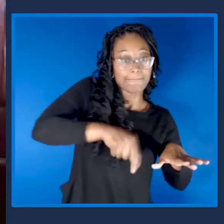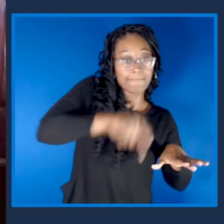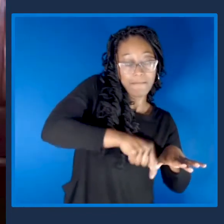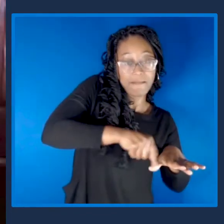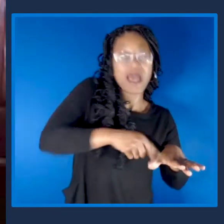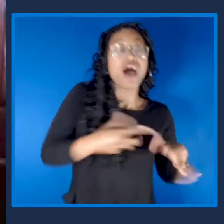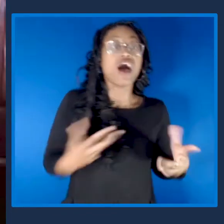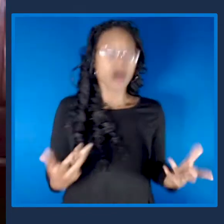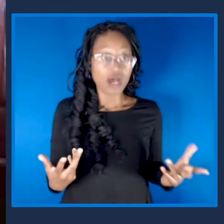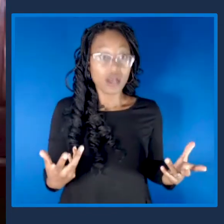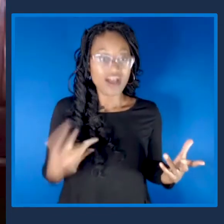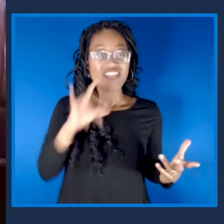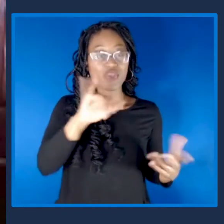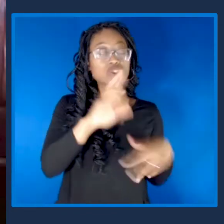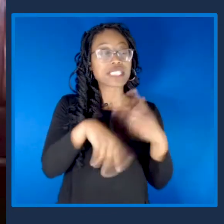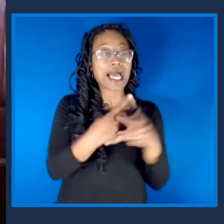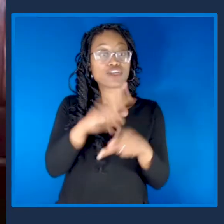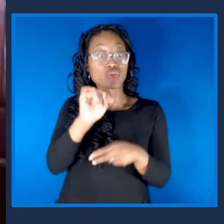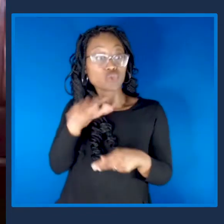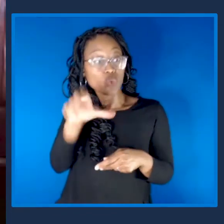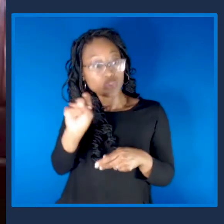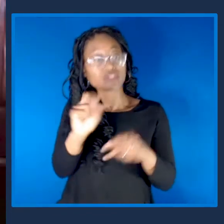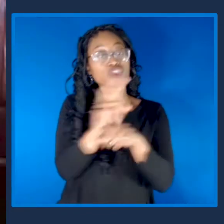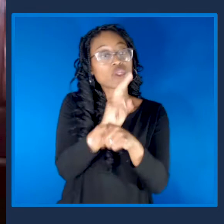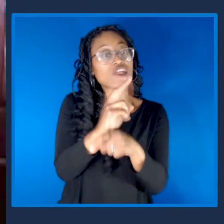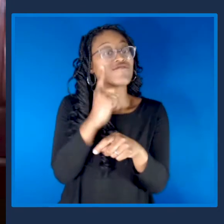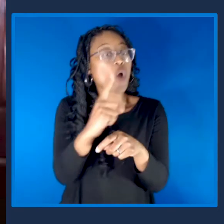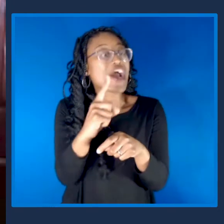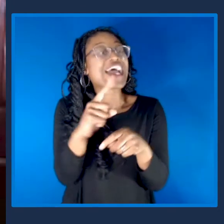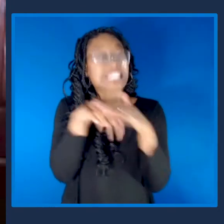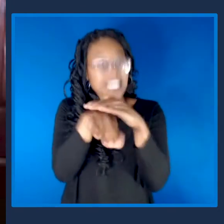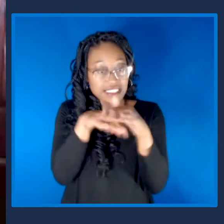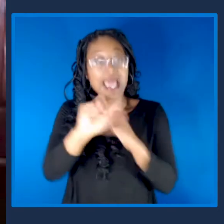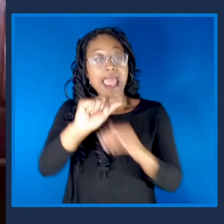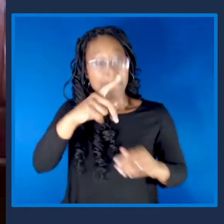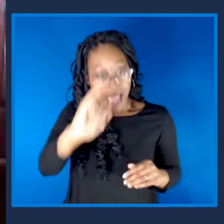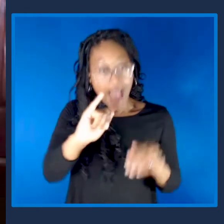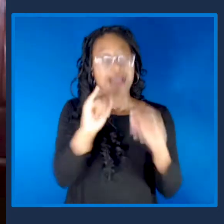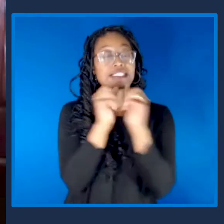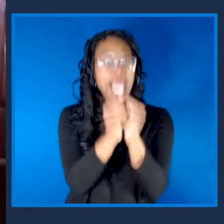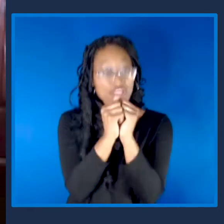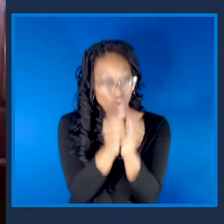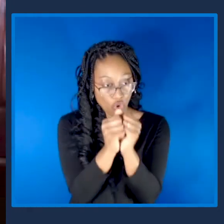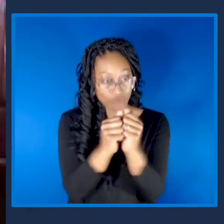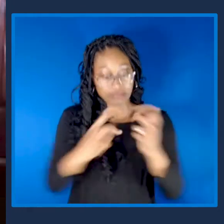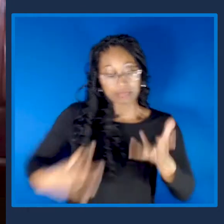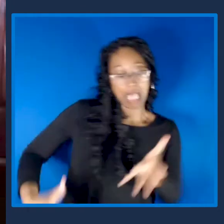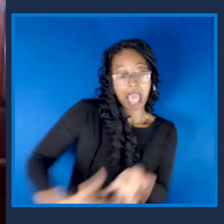those are the kinds of tools that use the accessibility API to gather information.